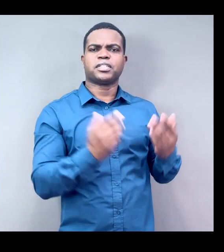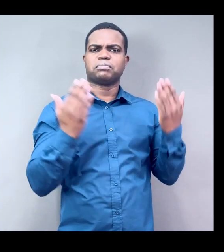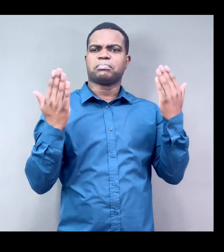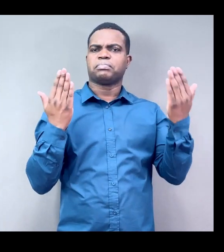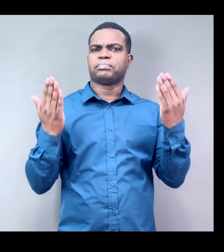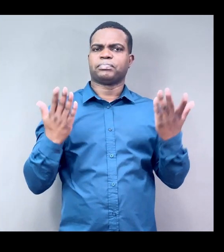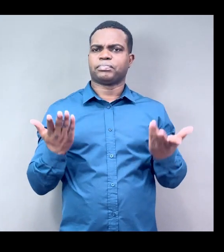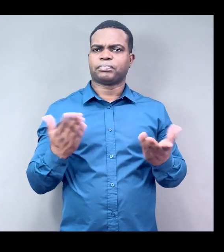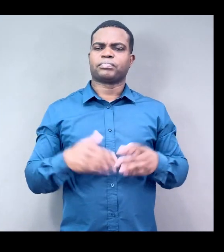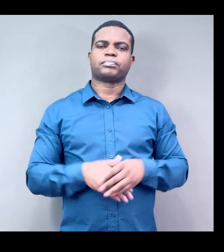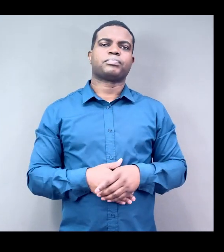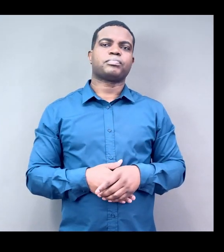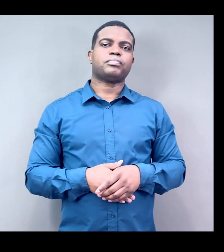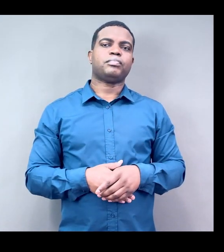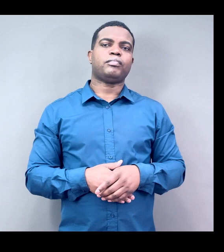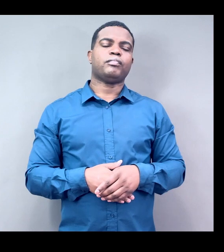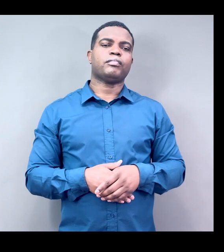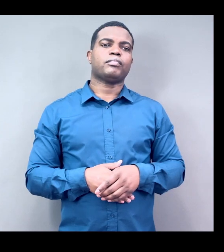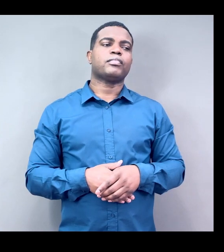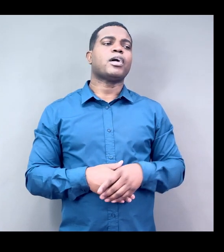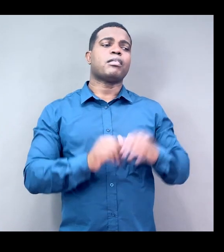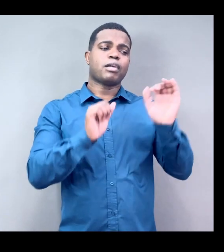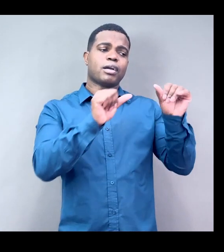So let's look at objectives.